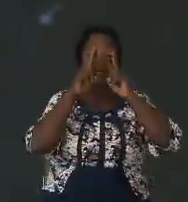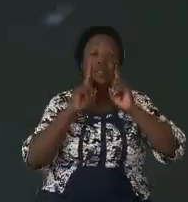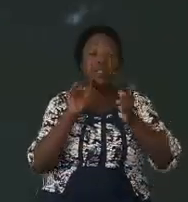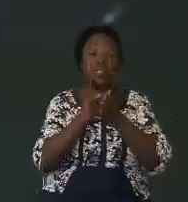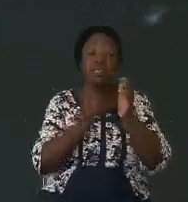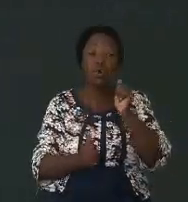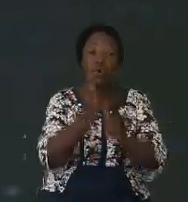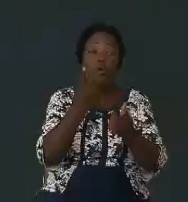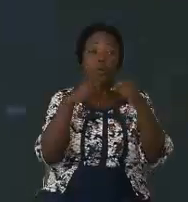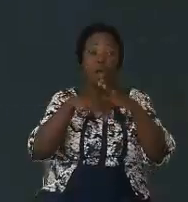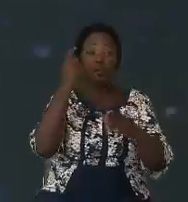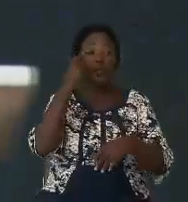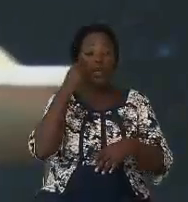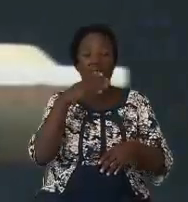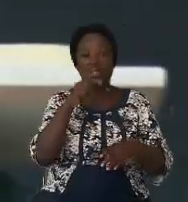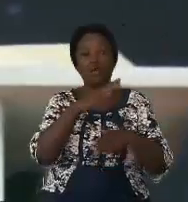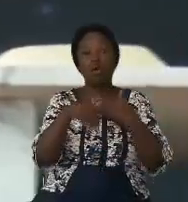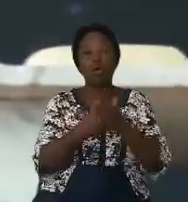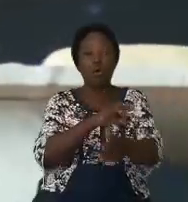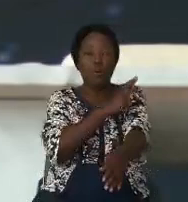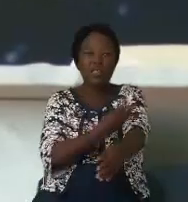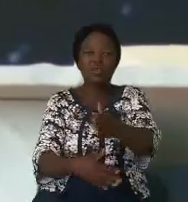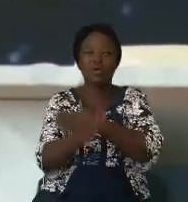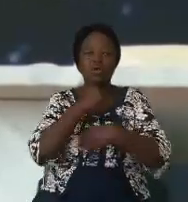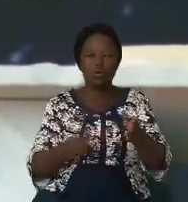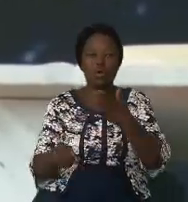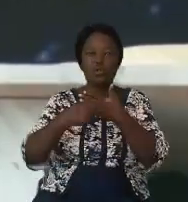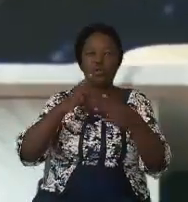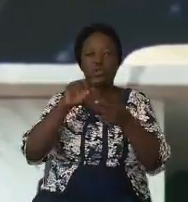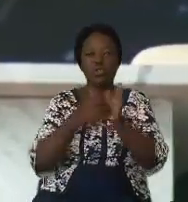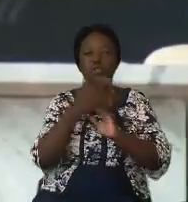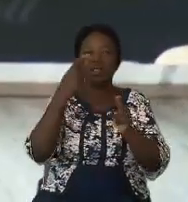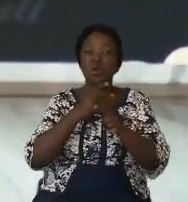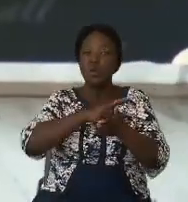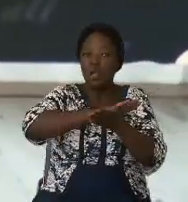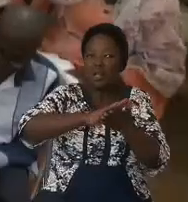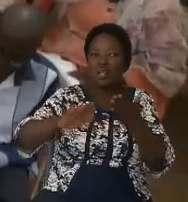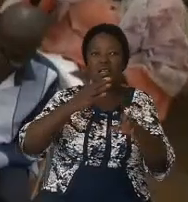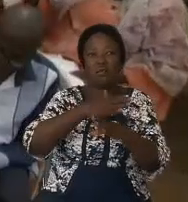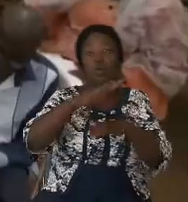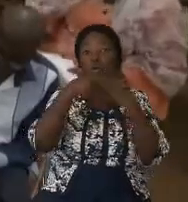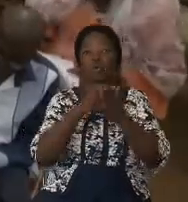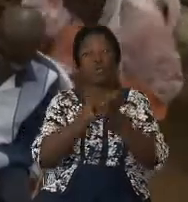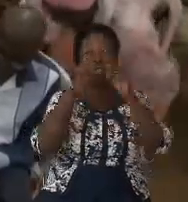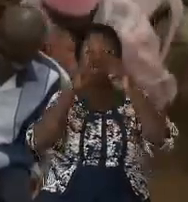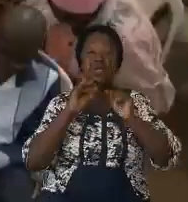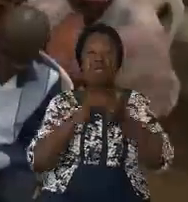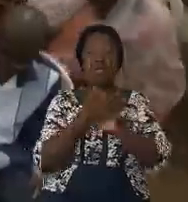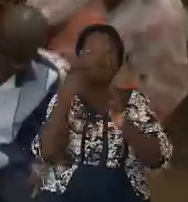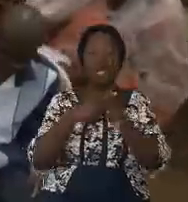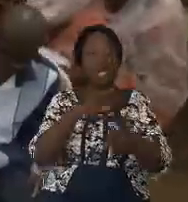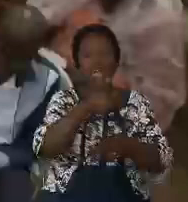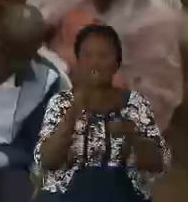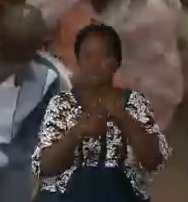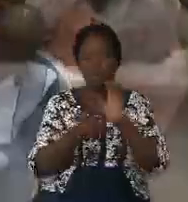Any tear that is about to come, the Almighty will return to you. it will wipe away